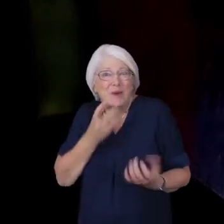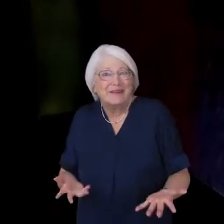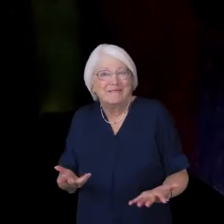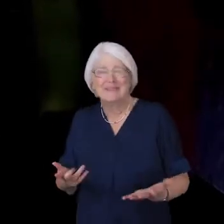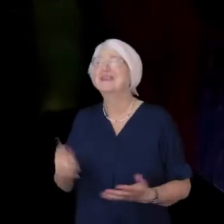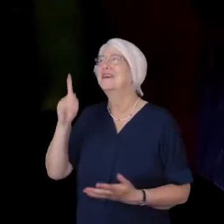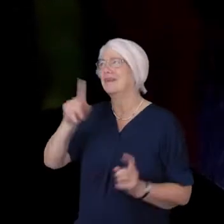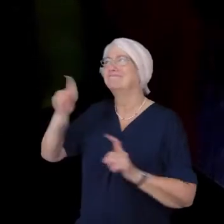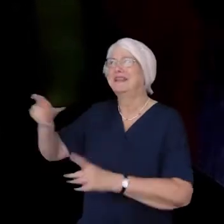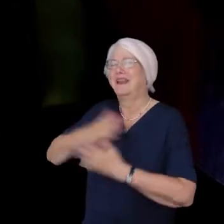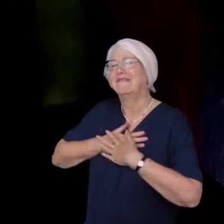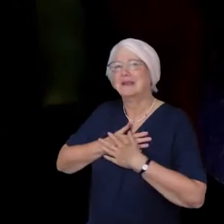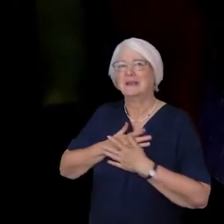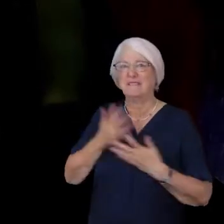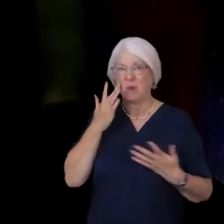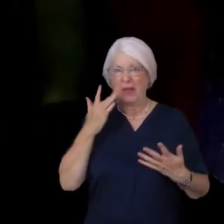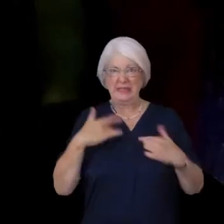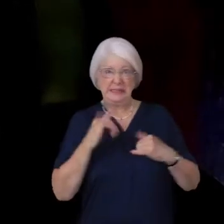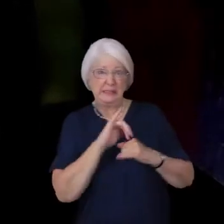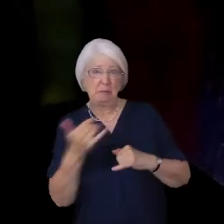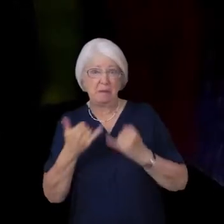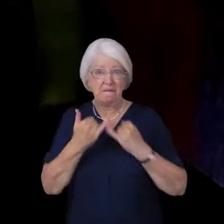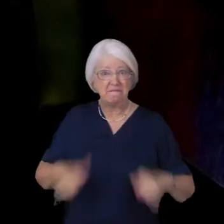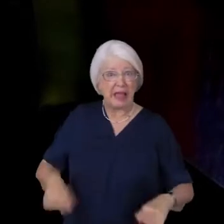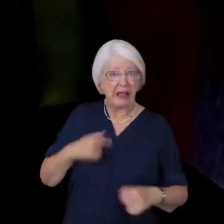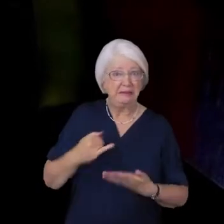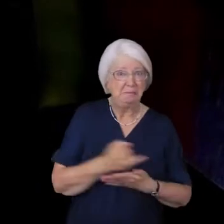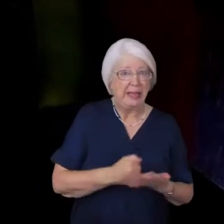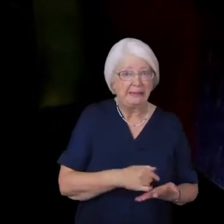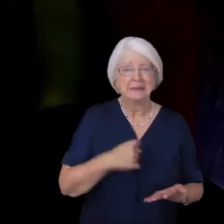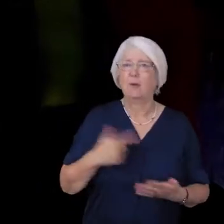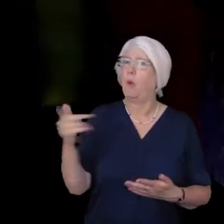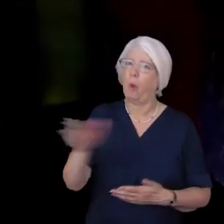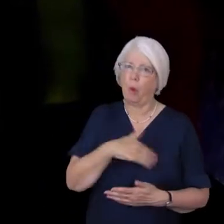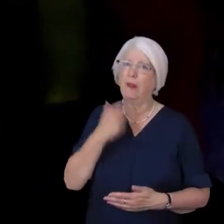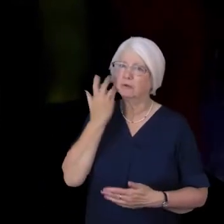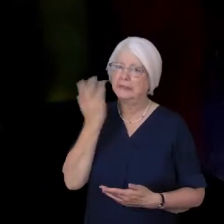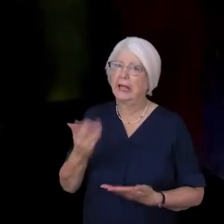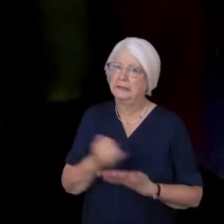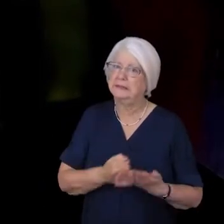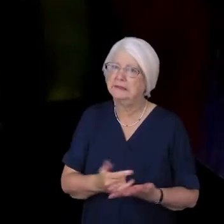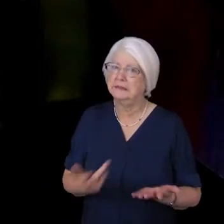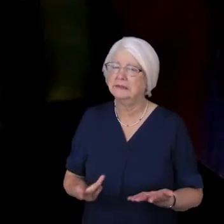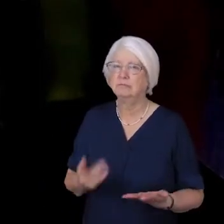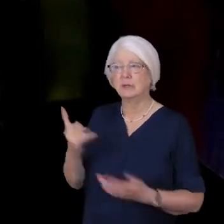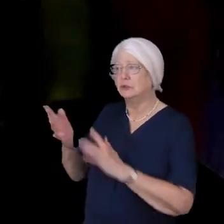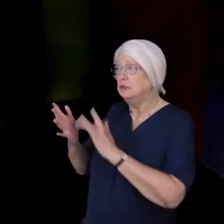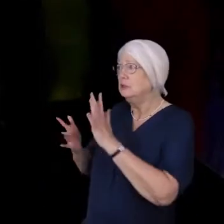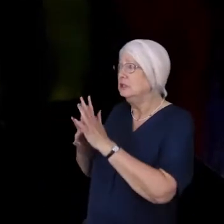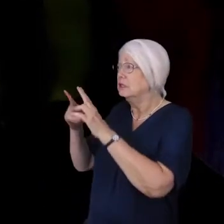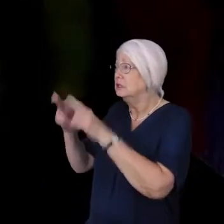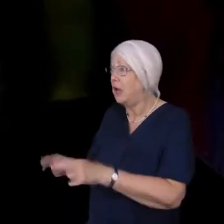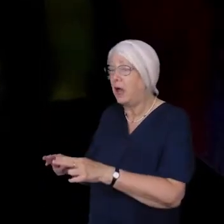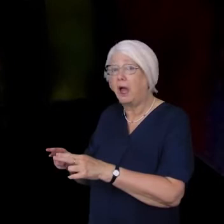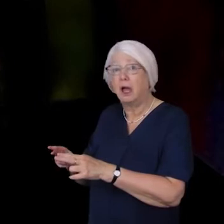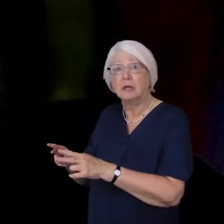even when I mess up. We all sin and disobey God every day. Jesus died on the cross and rose again, so